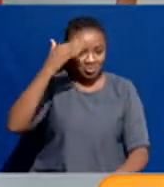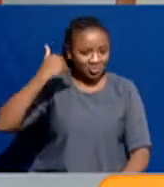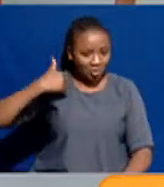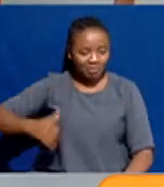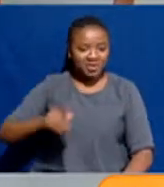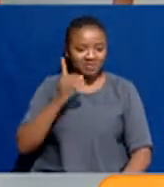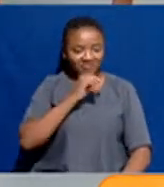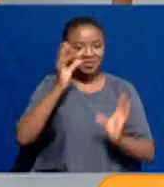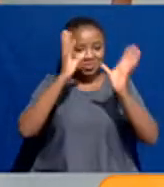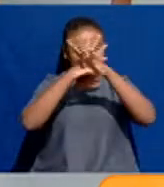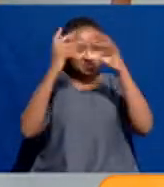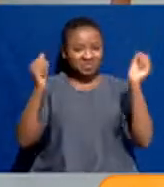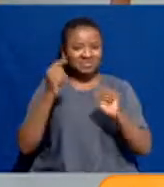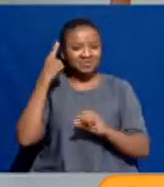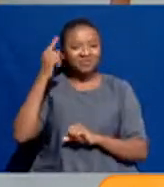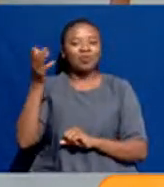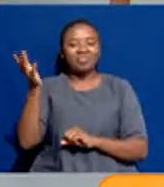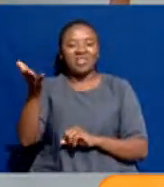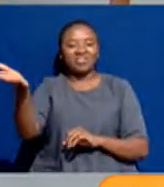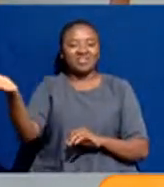the...